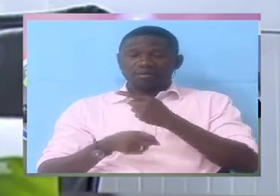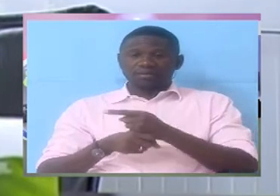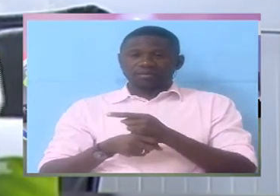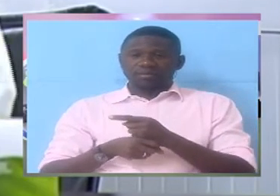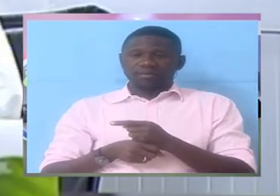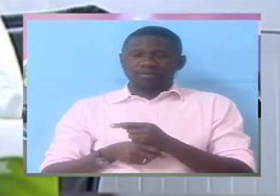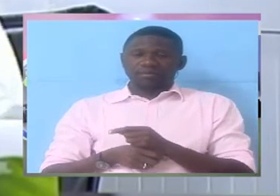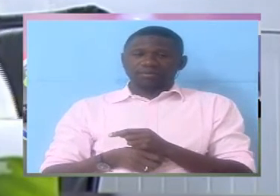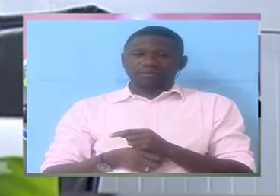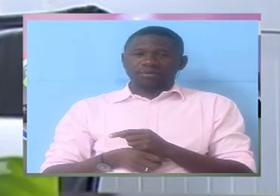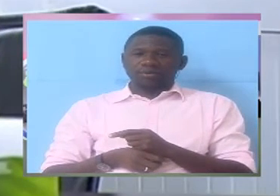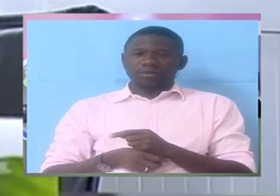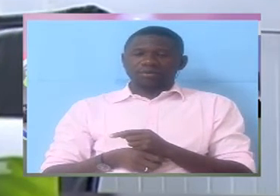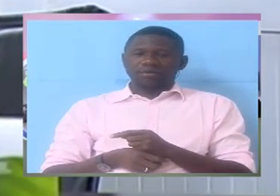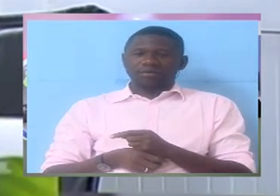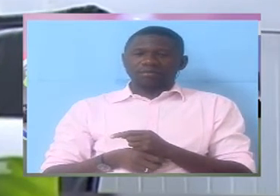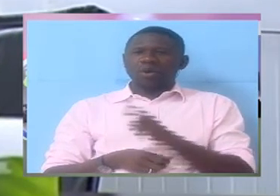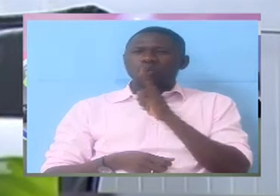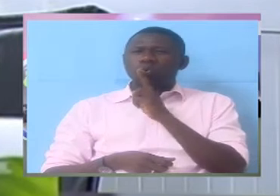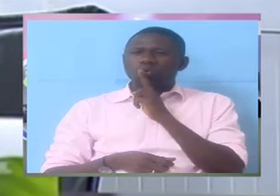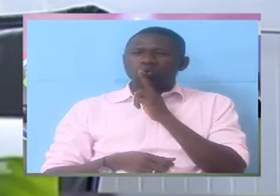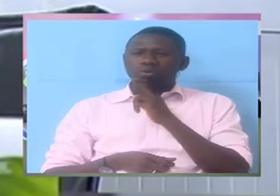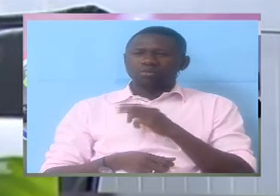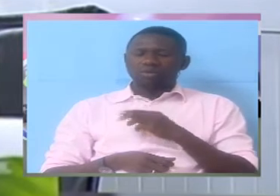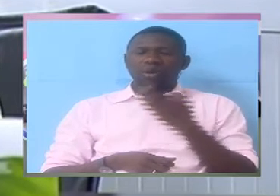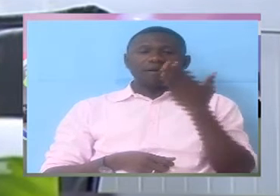No, from outside to NIA.